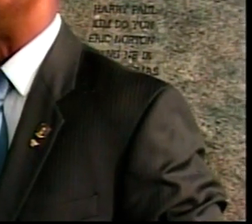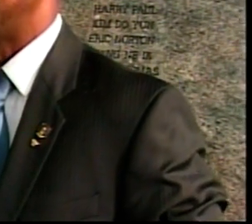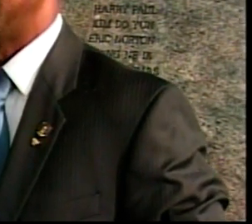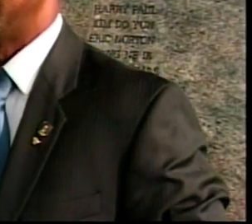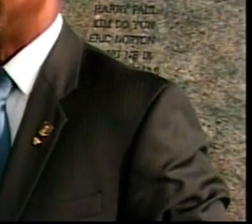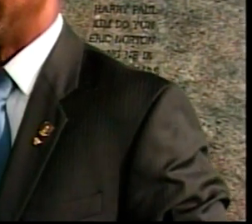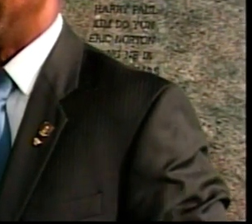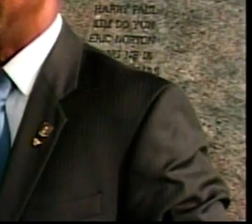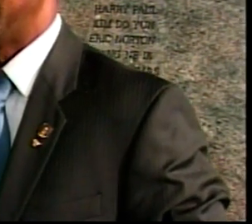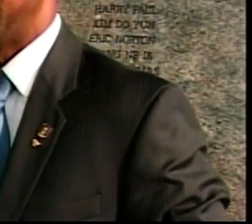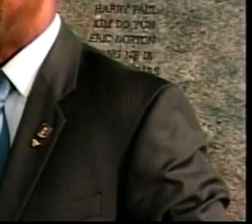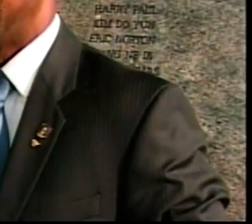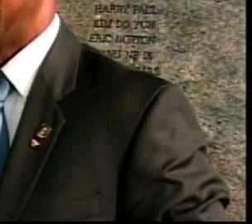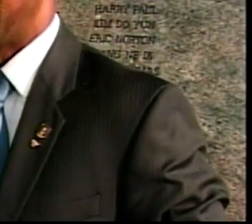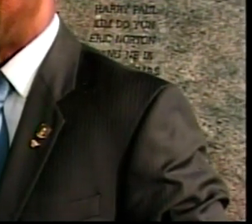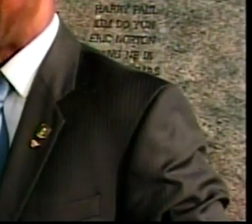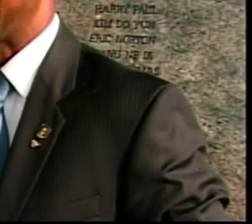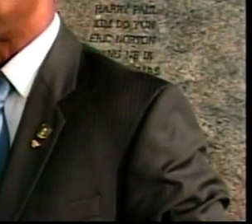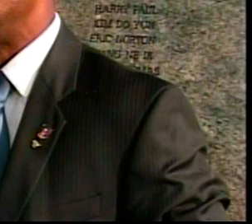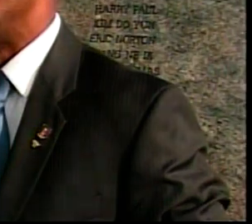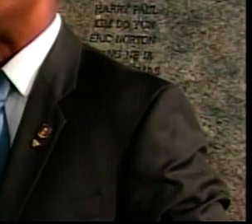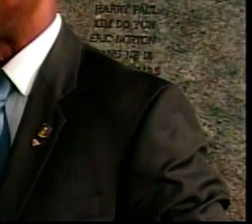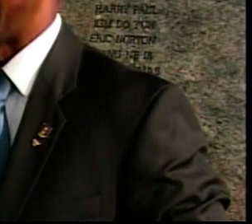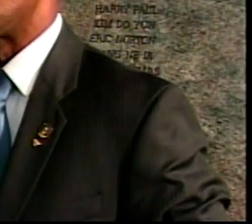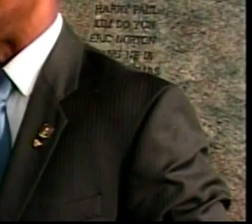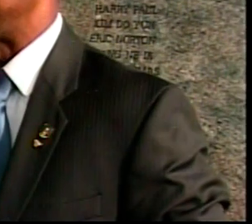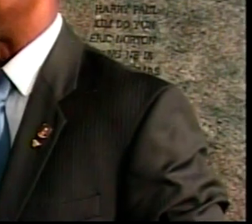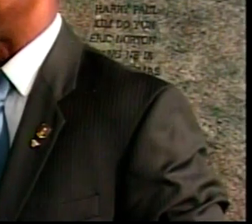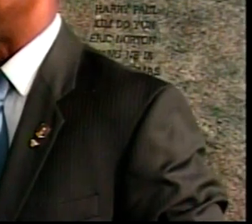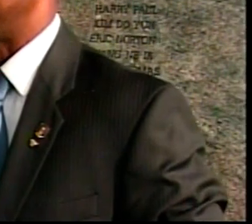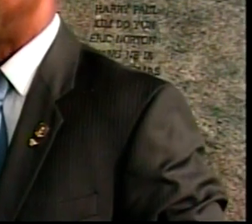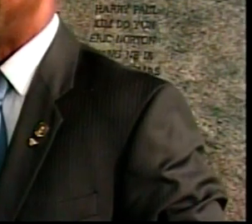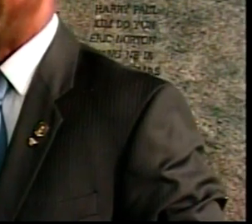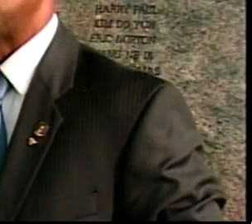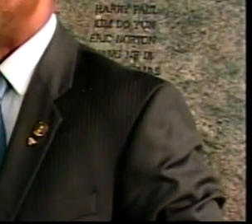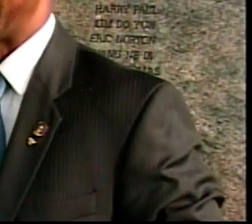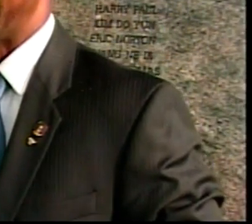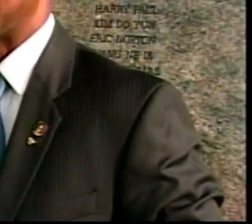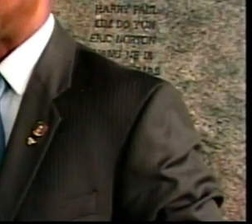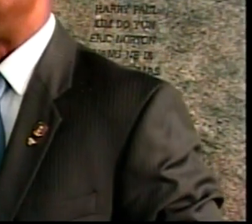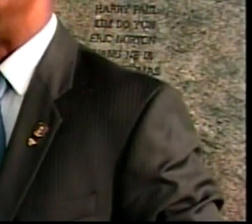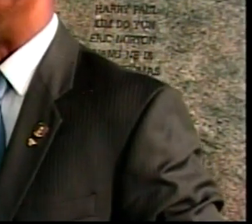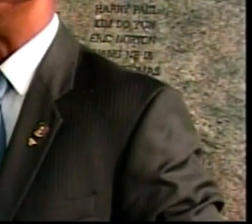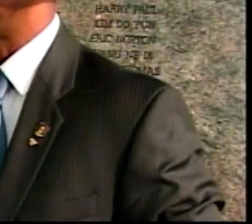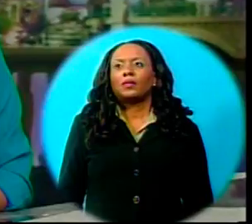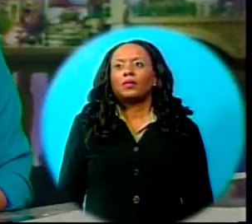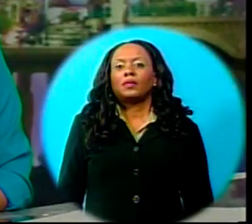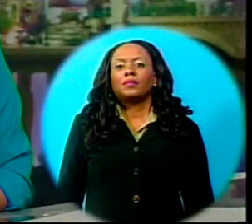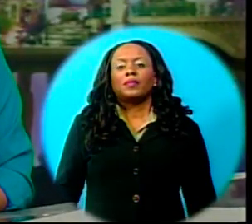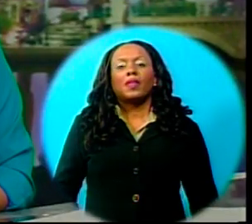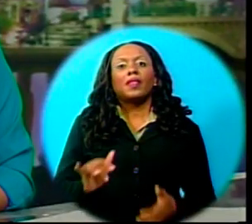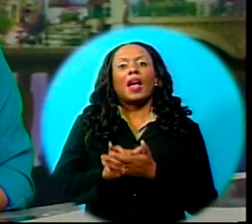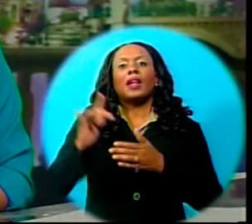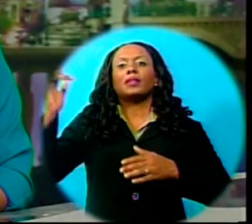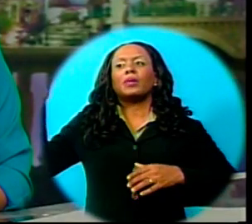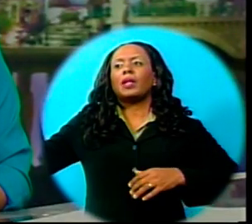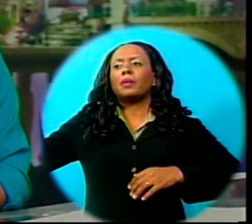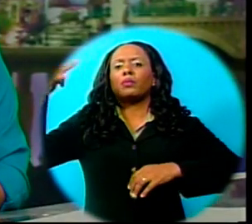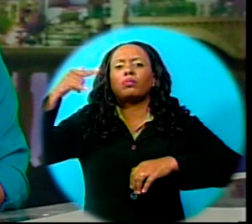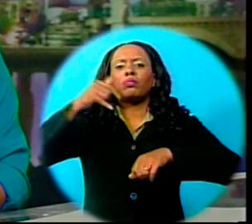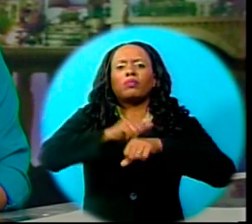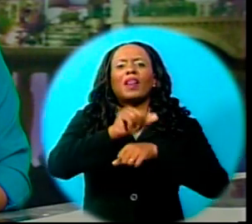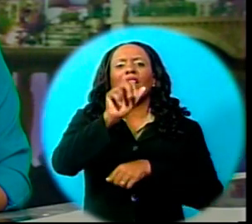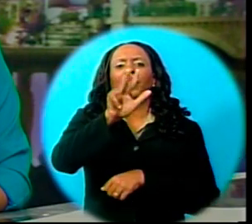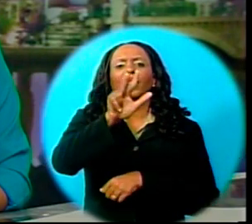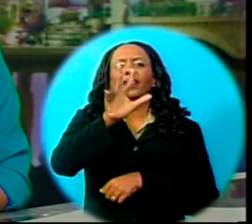surrounding the explosions that ripped the Cubana aircraft apart. Mr. Lashley says